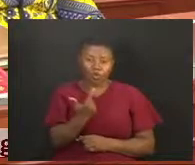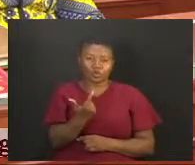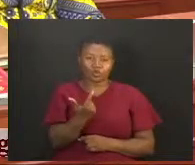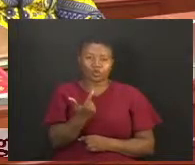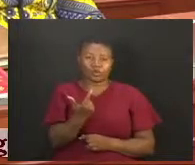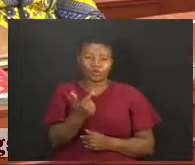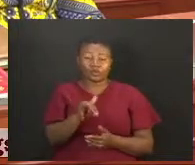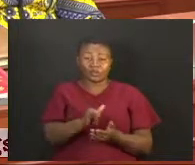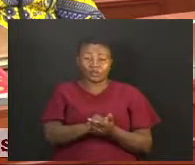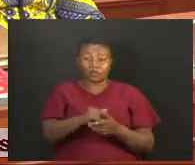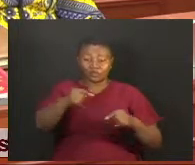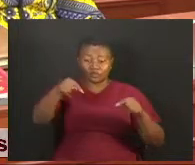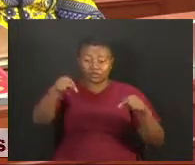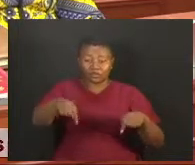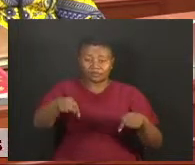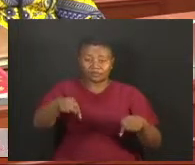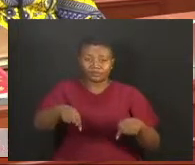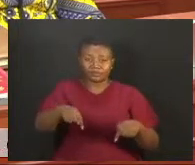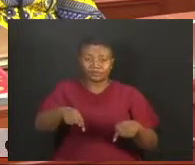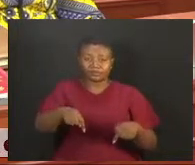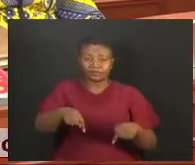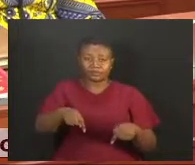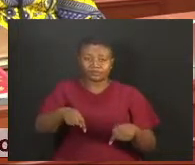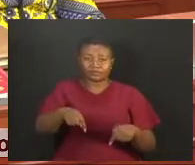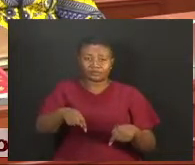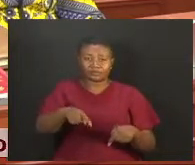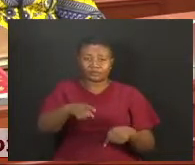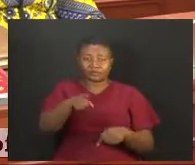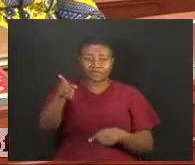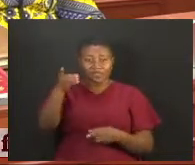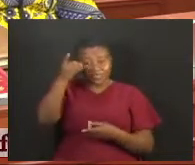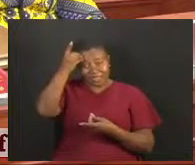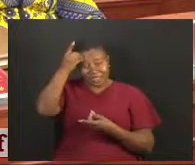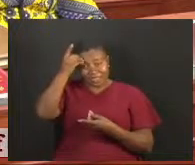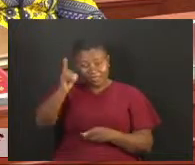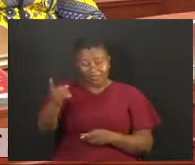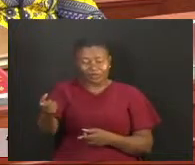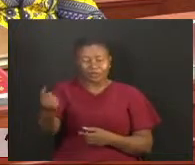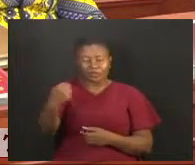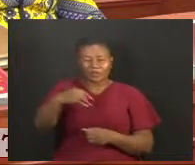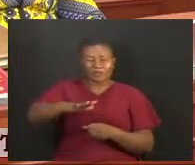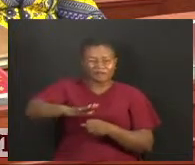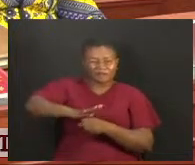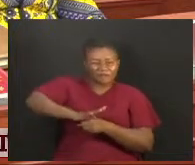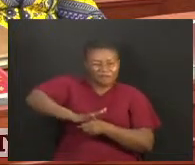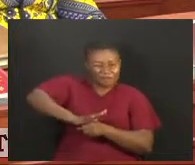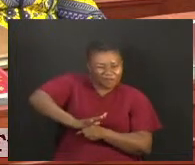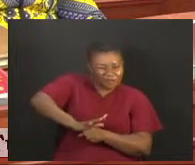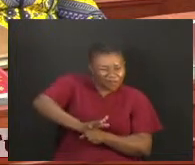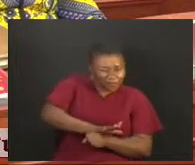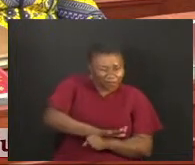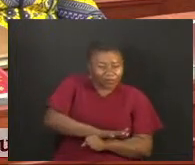that today they decided to populate this chamber